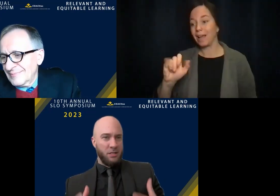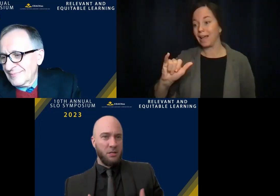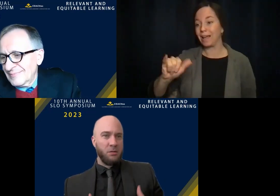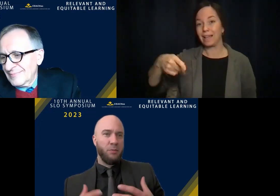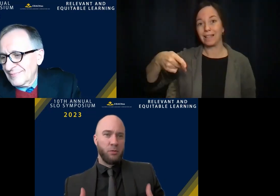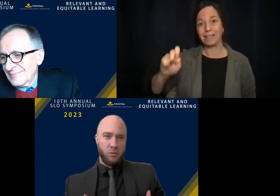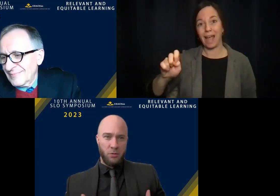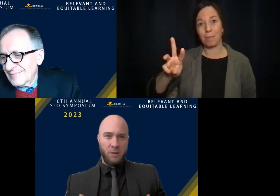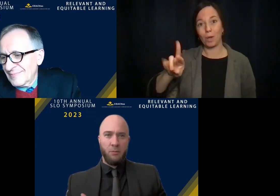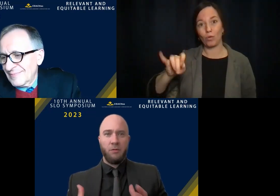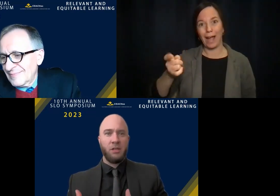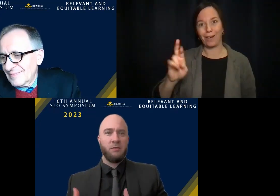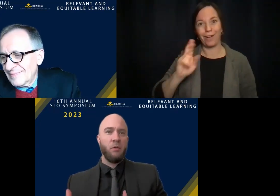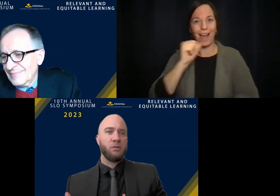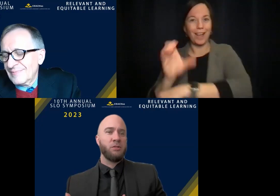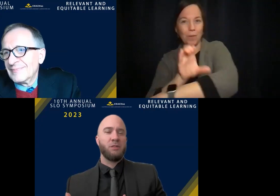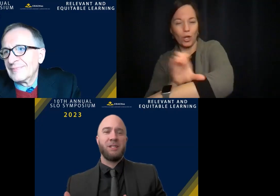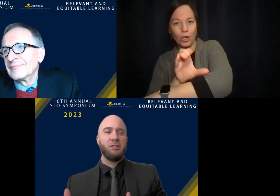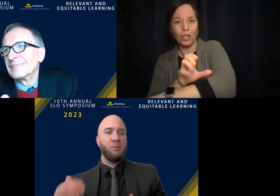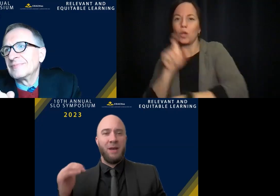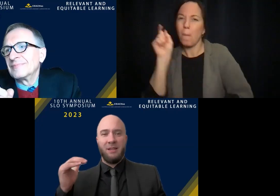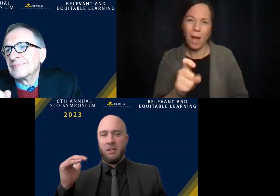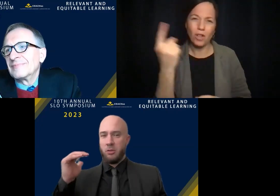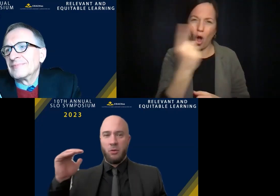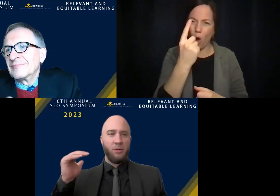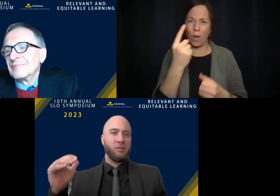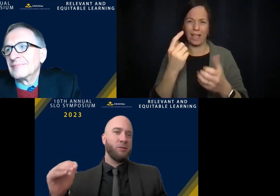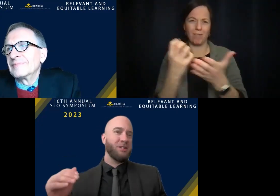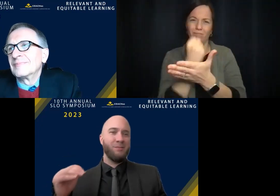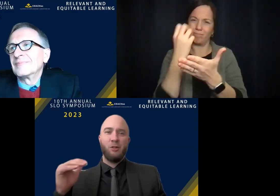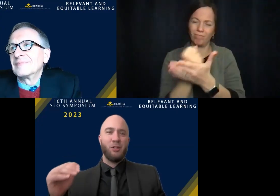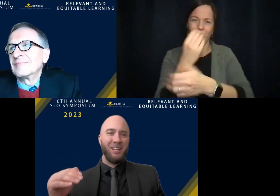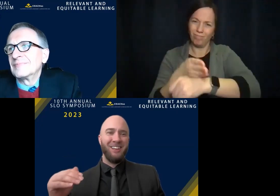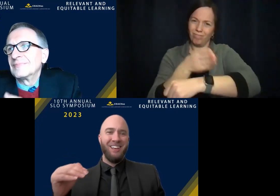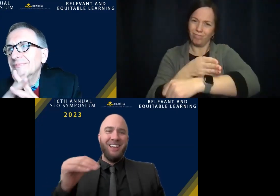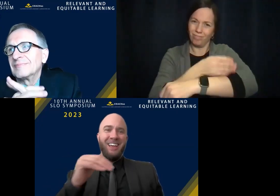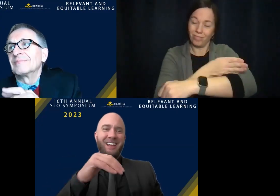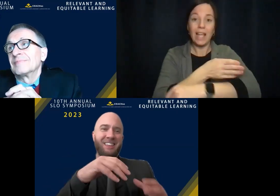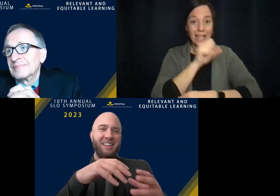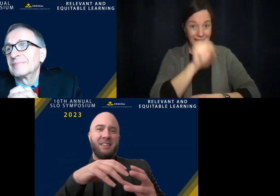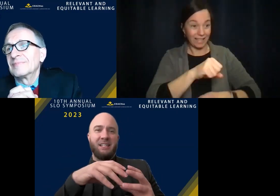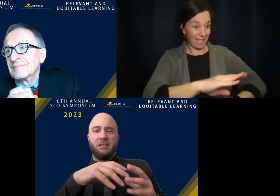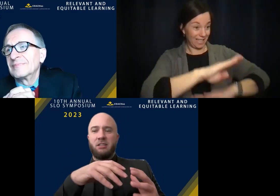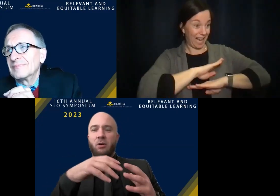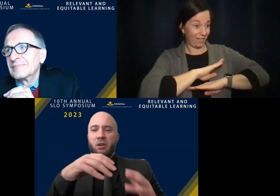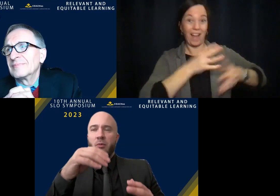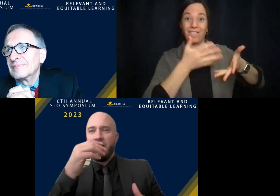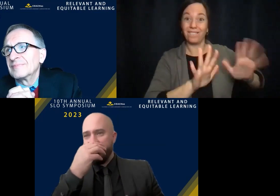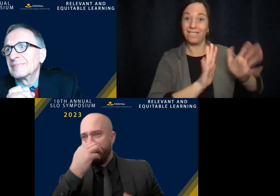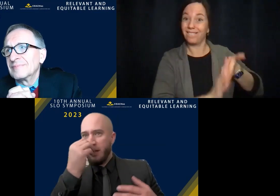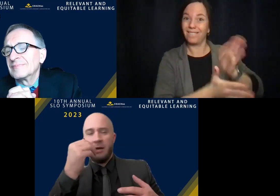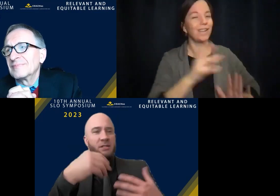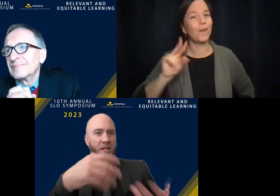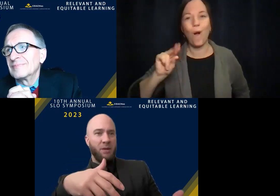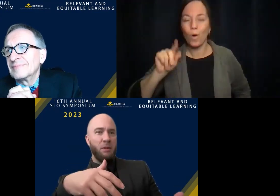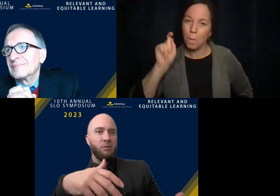you continue to bolster and move things forward? So just because you met a certain threshold doesn't mean you're done. And I think that's the starting point. And I